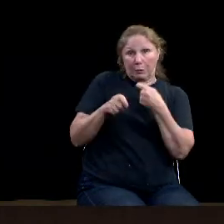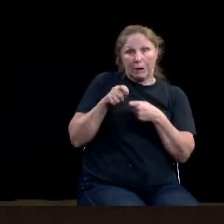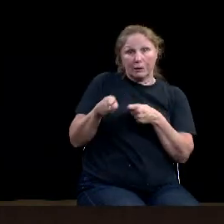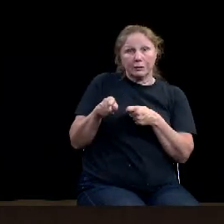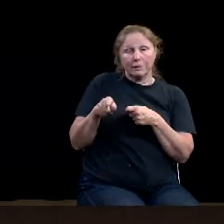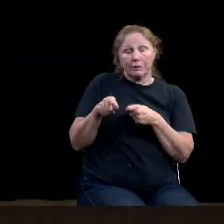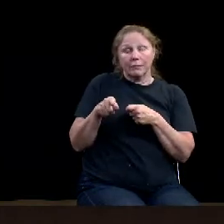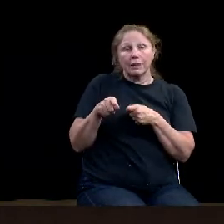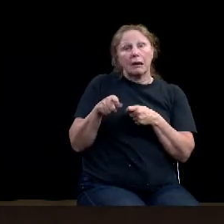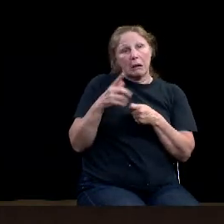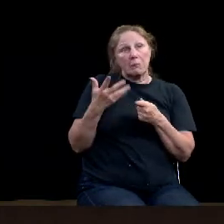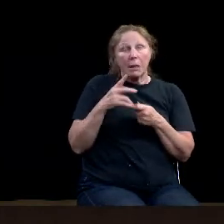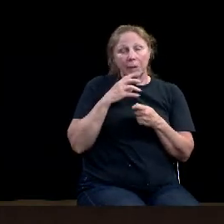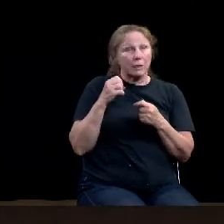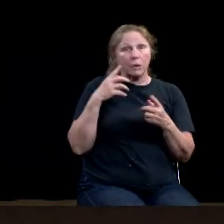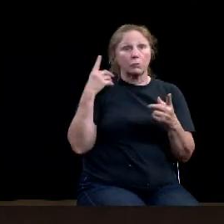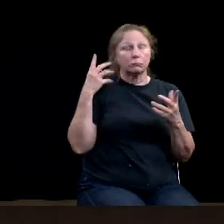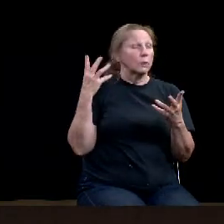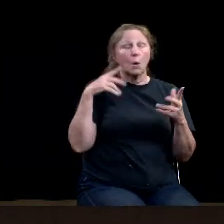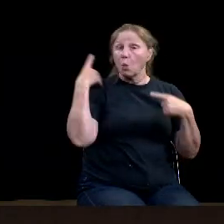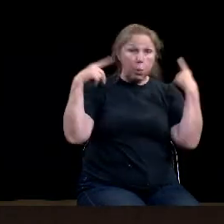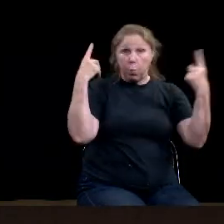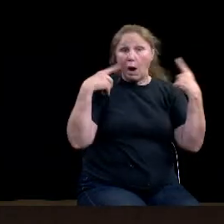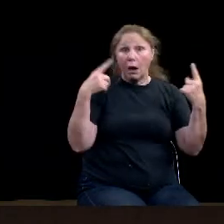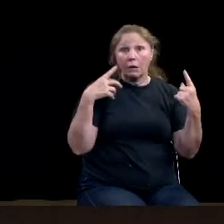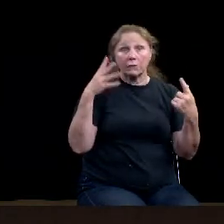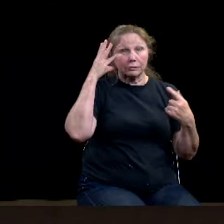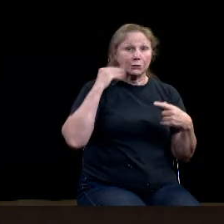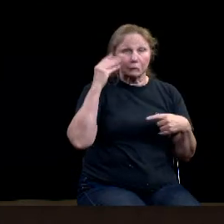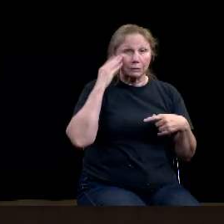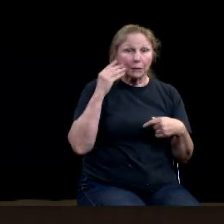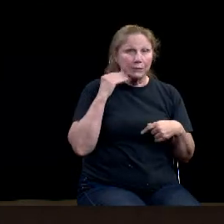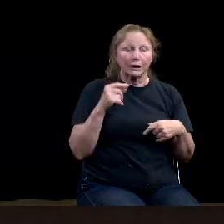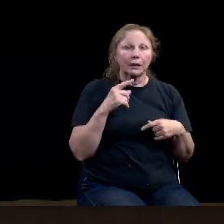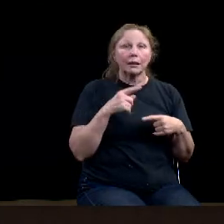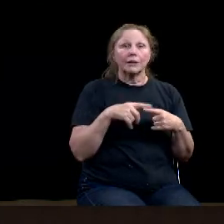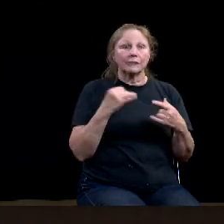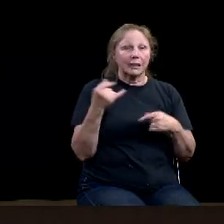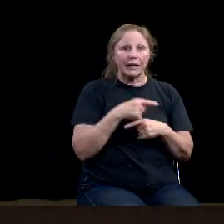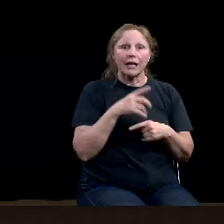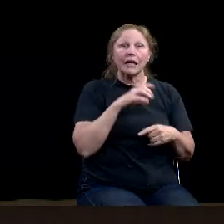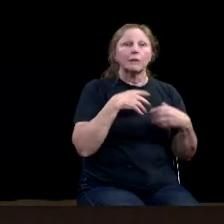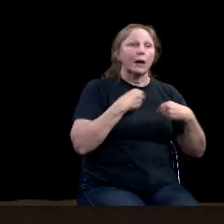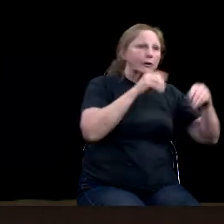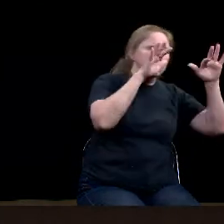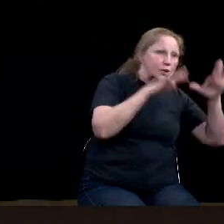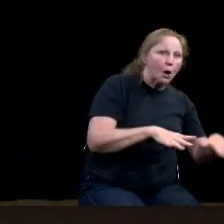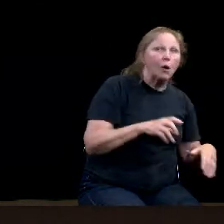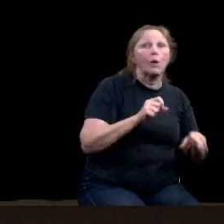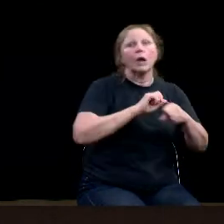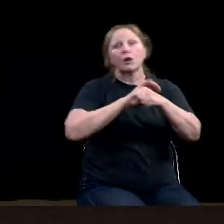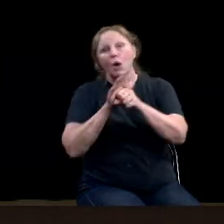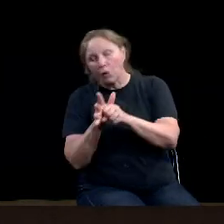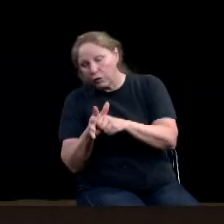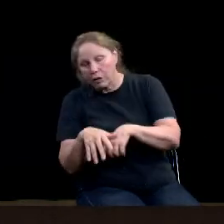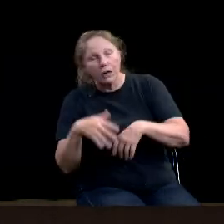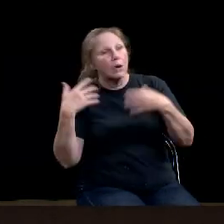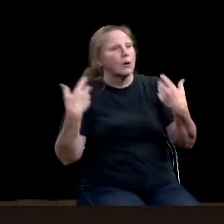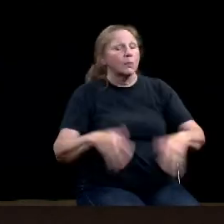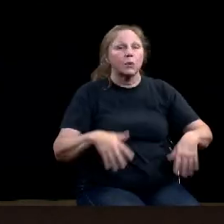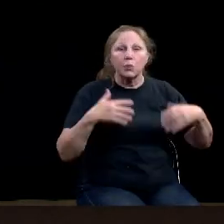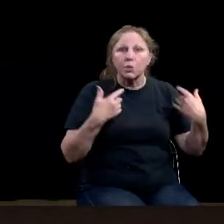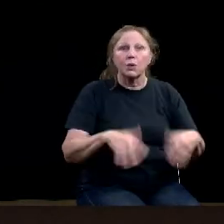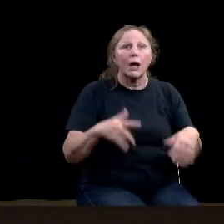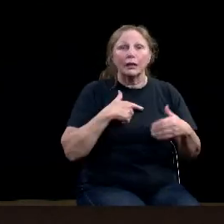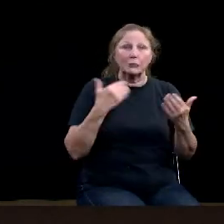as a freshly minted public official in the state of Texas. But echo what Councilmember Holmes said, this is such a phenomenal